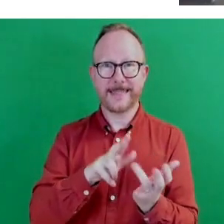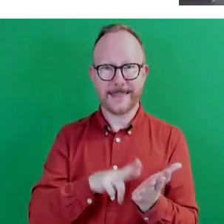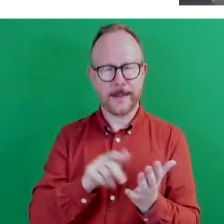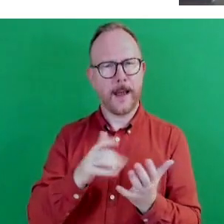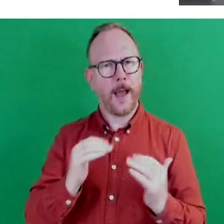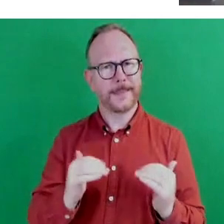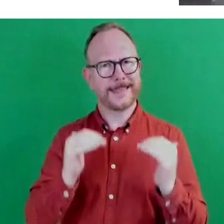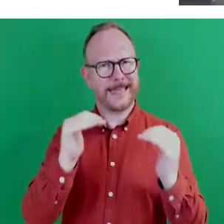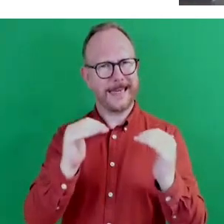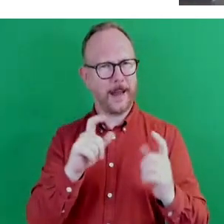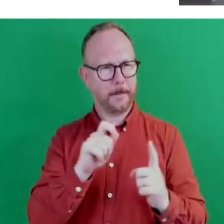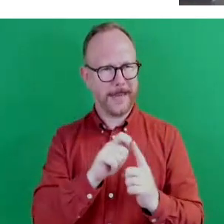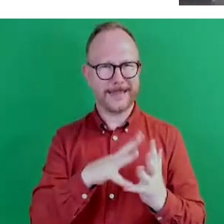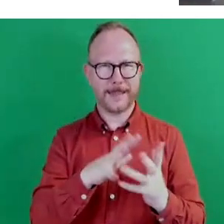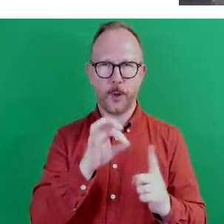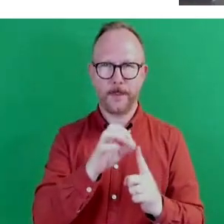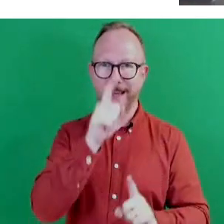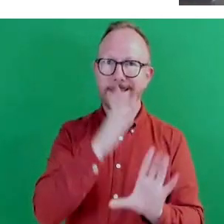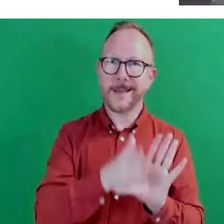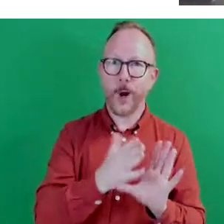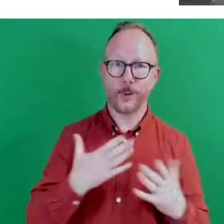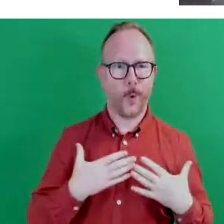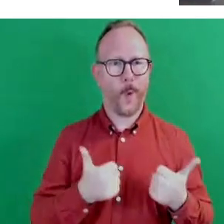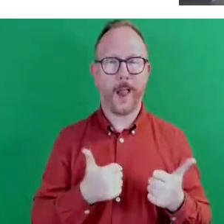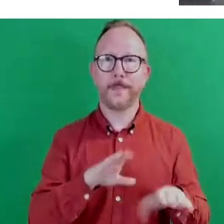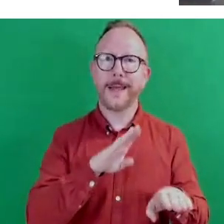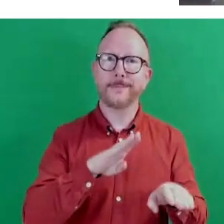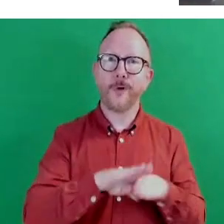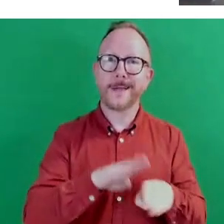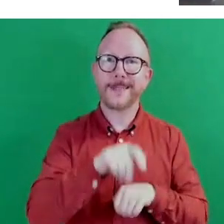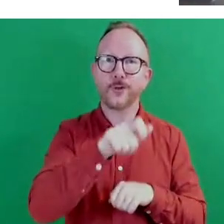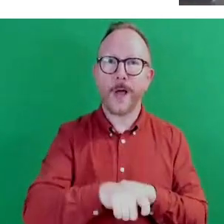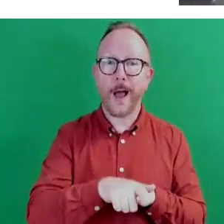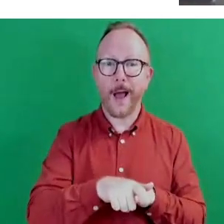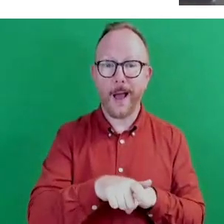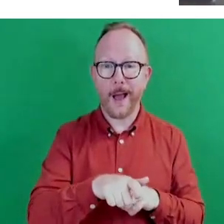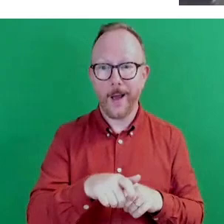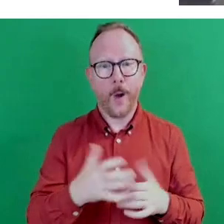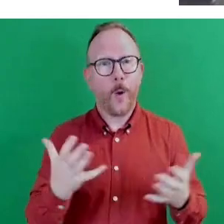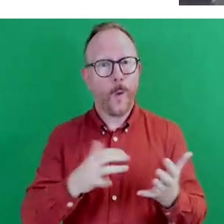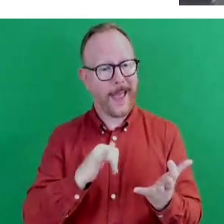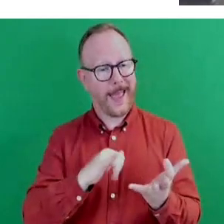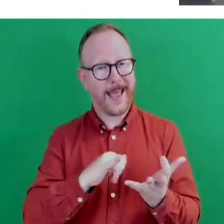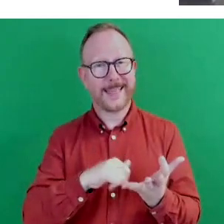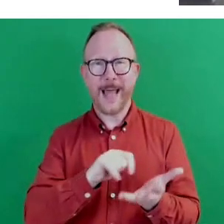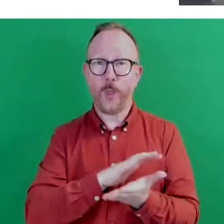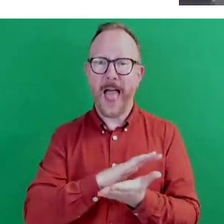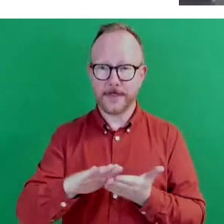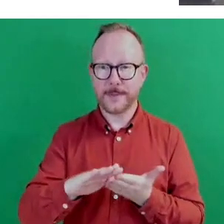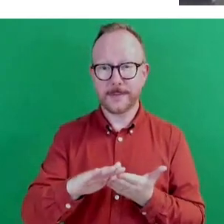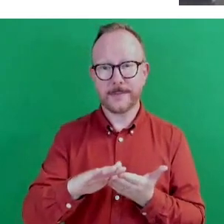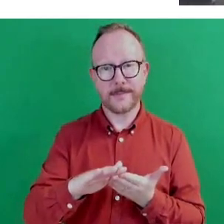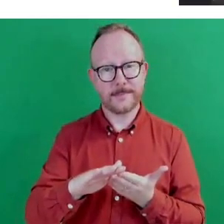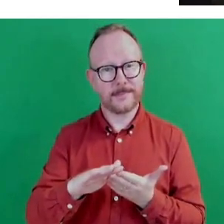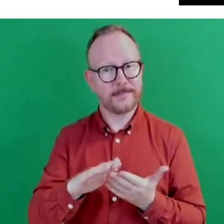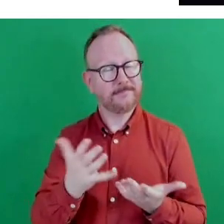Wellbeing Practitioner at Southampton Steps to Wellbeing. So we're mainly based kind of just in the heart of Southampton,